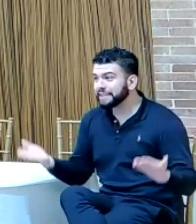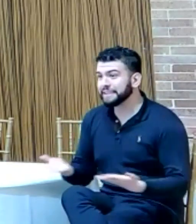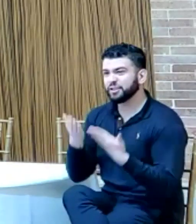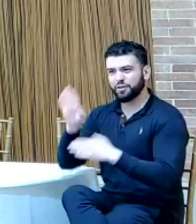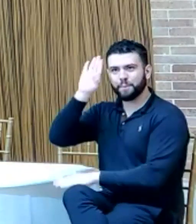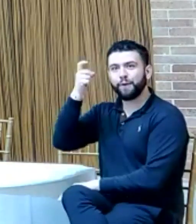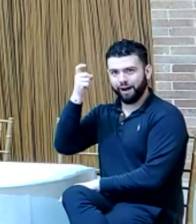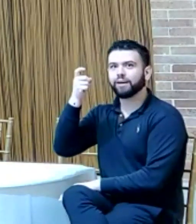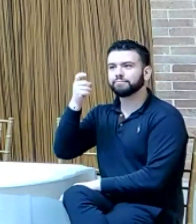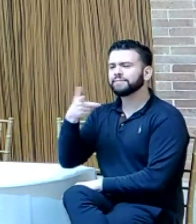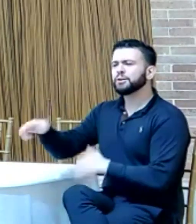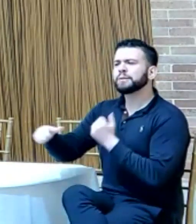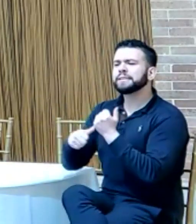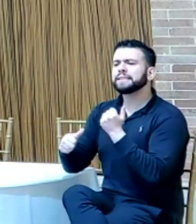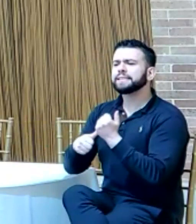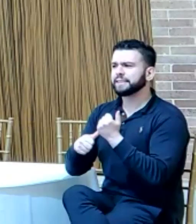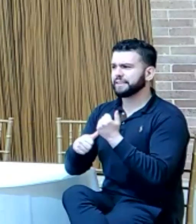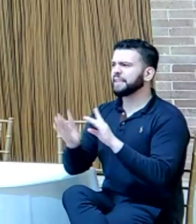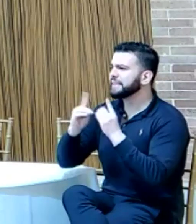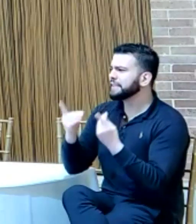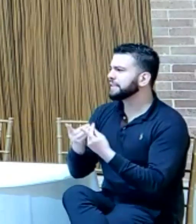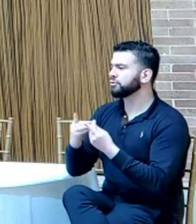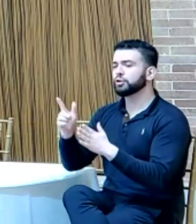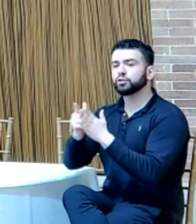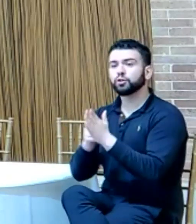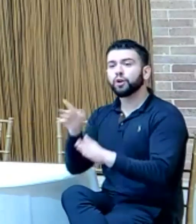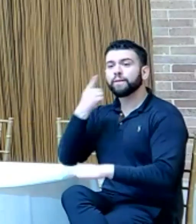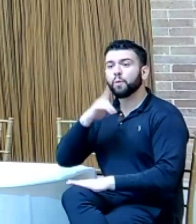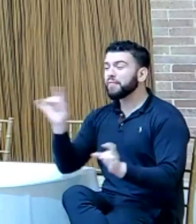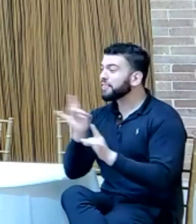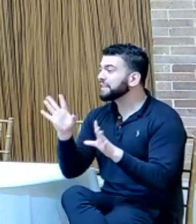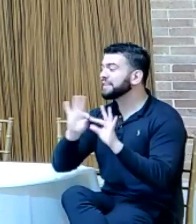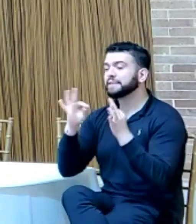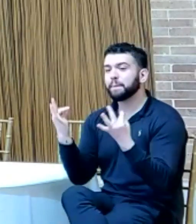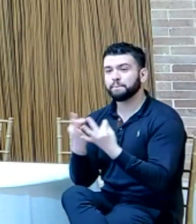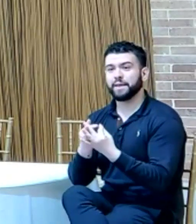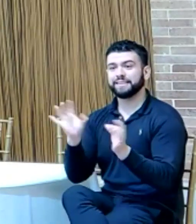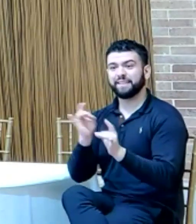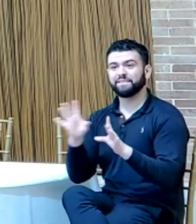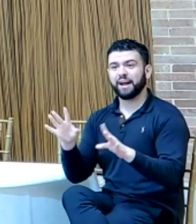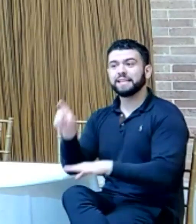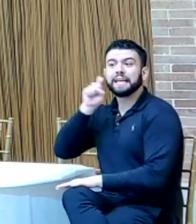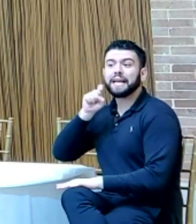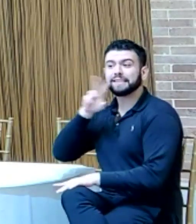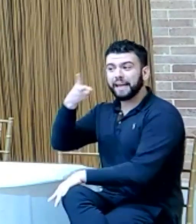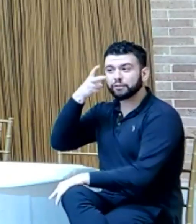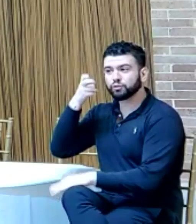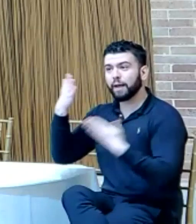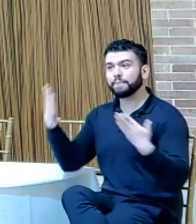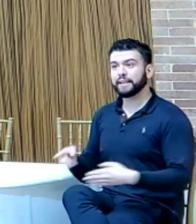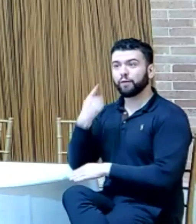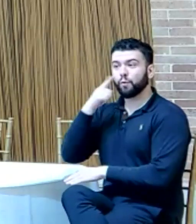Bronx as an assistant district attorney in the domestic violence and sex crimes Bureau of the Bronx District